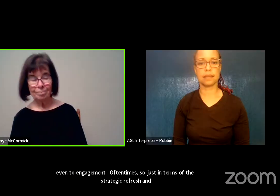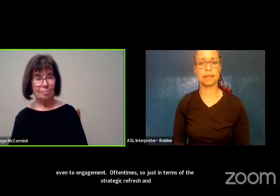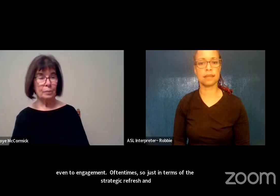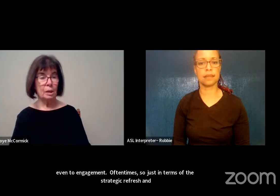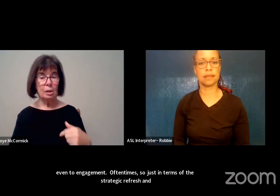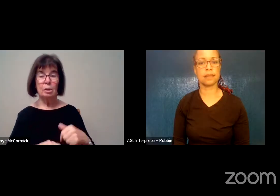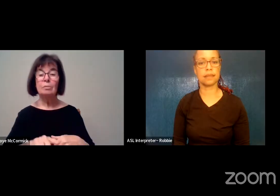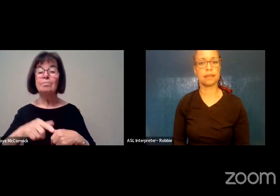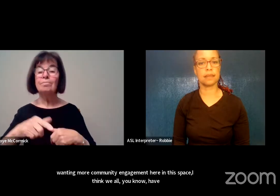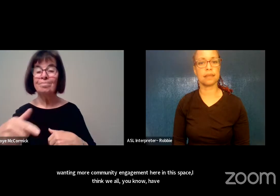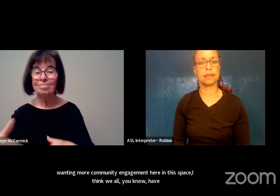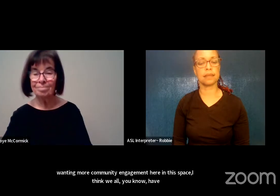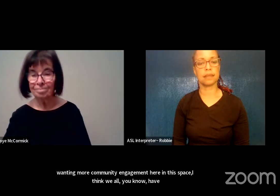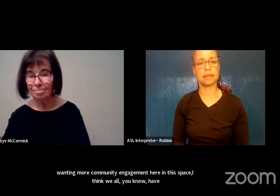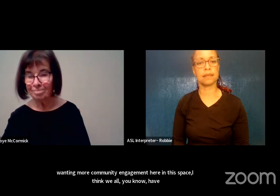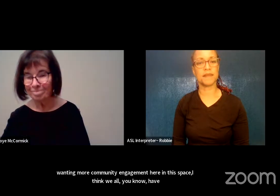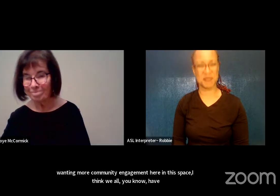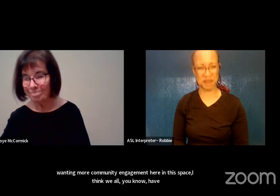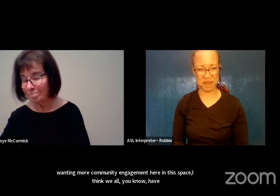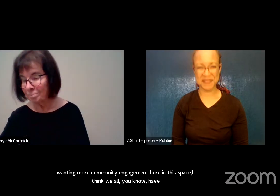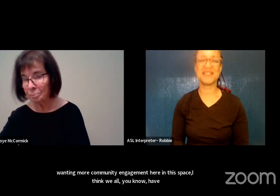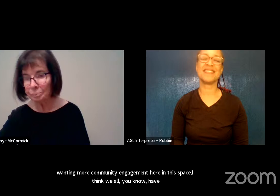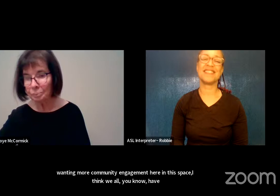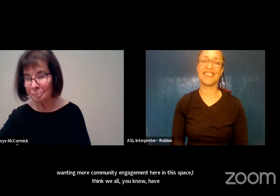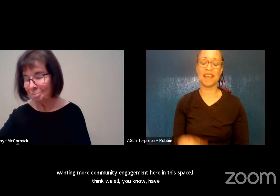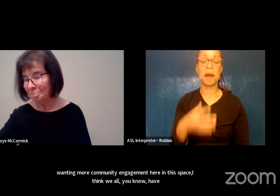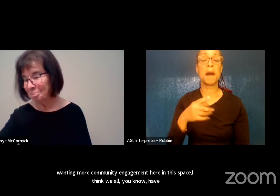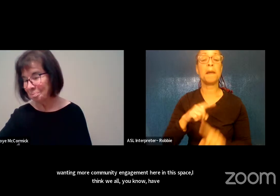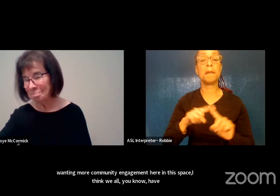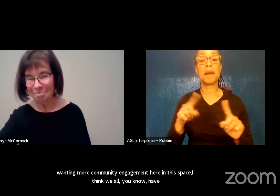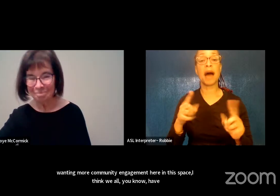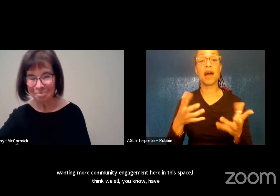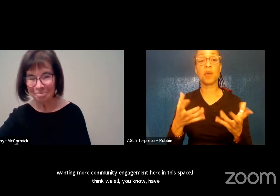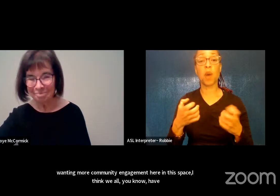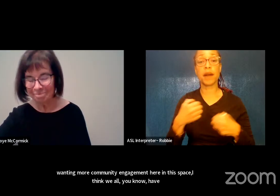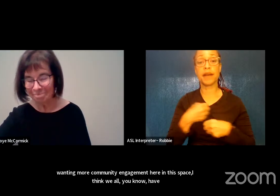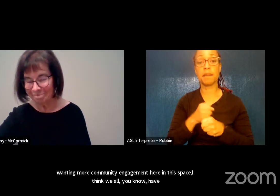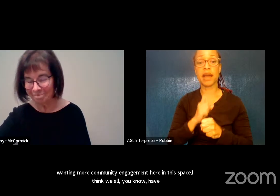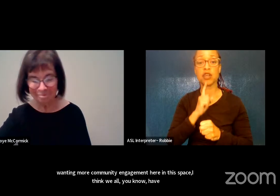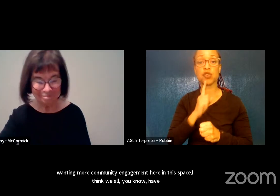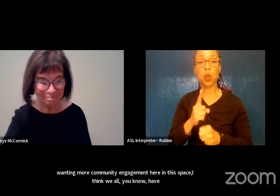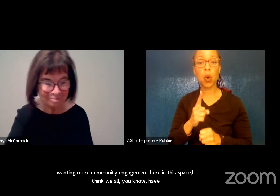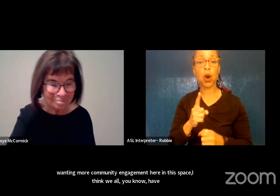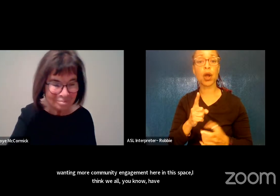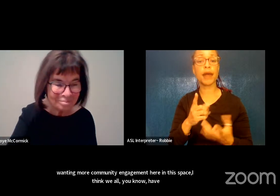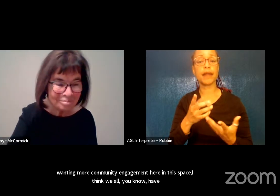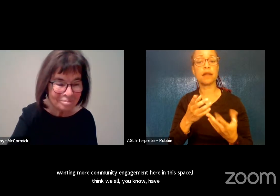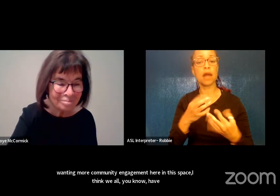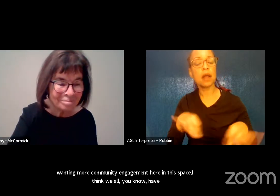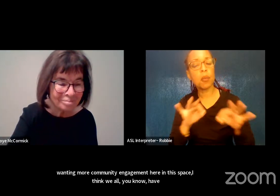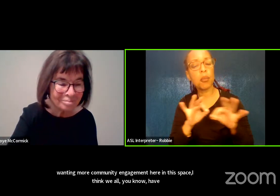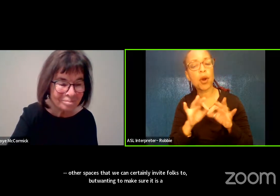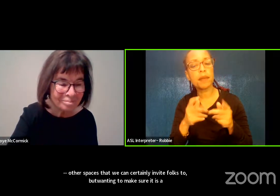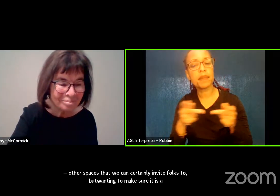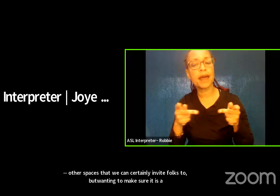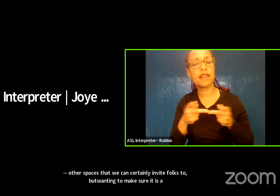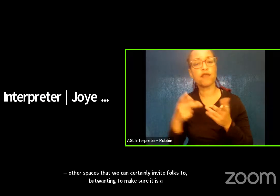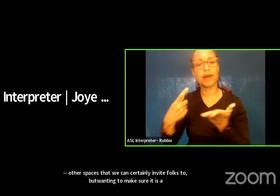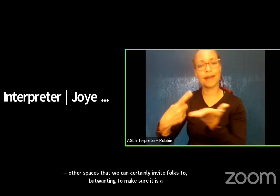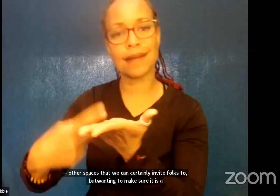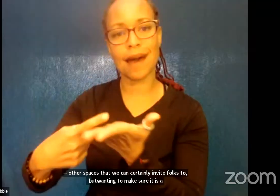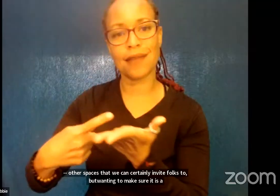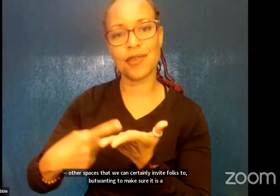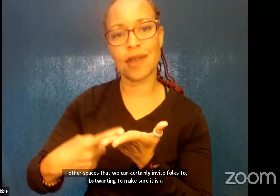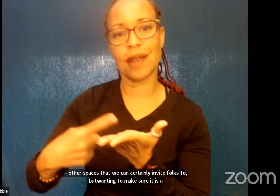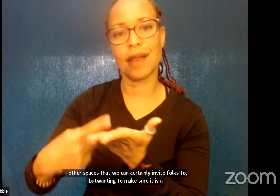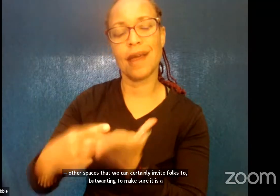that we can certainly invite folks to, but wanting to make sure that it is a meaningful space for discussion as well. So just that was something I